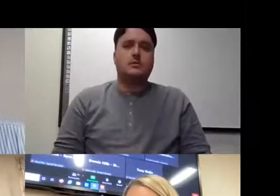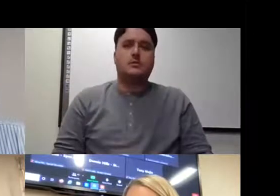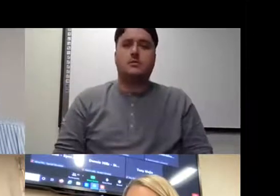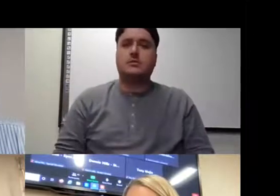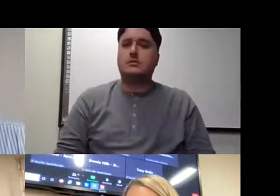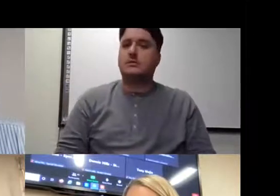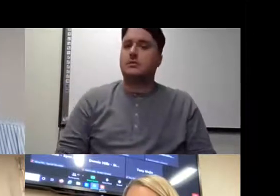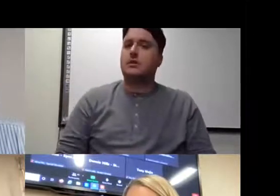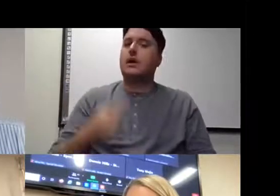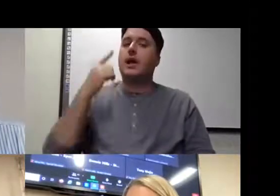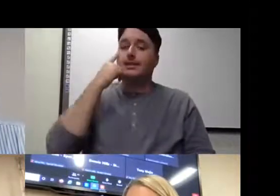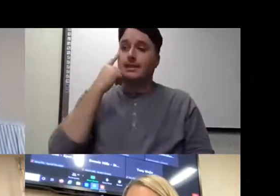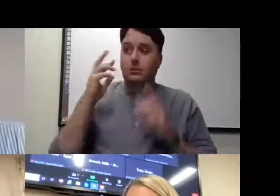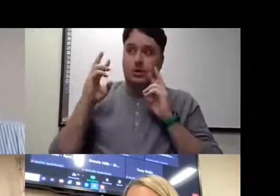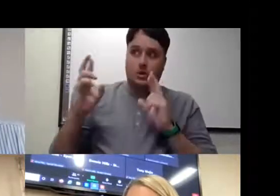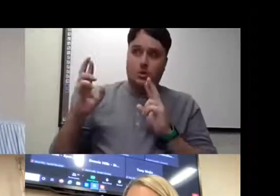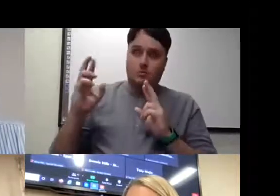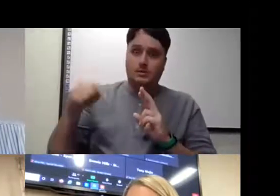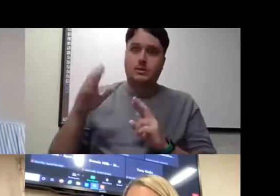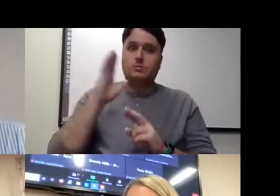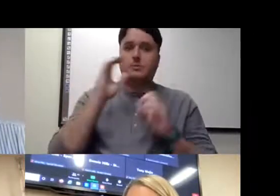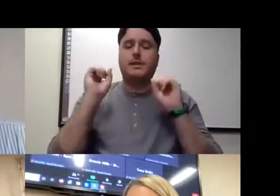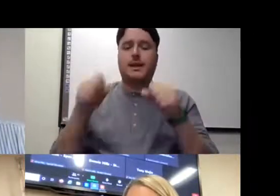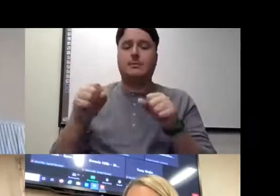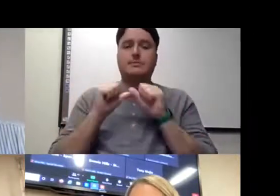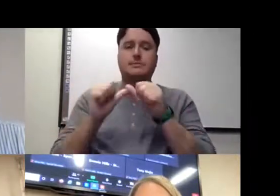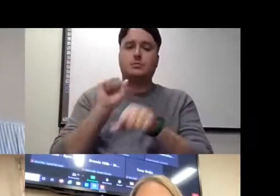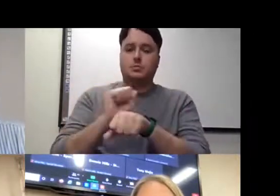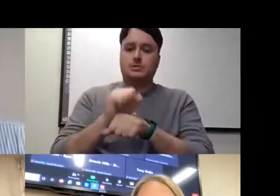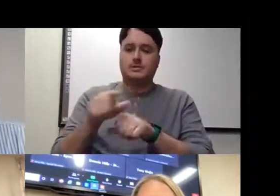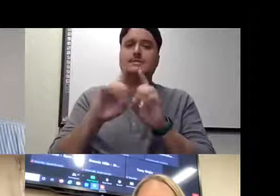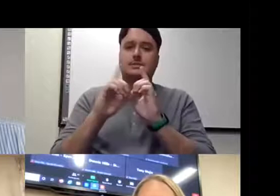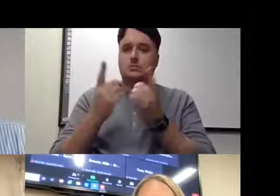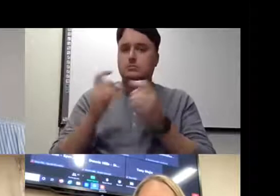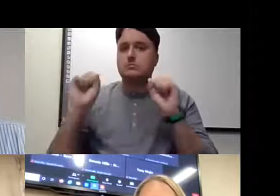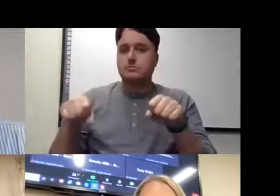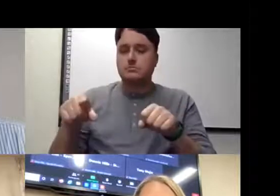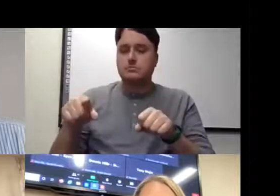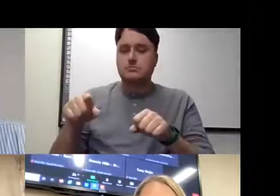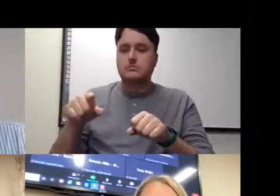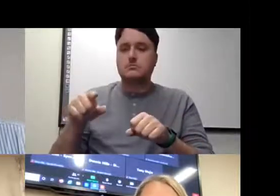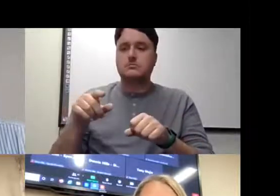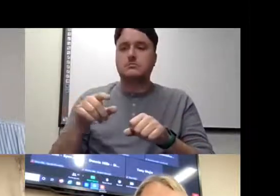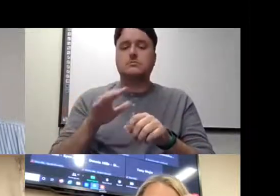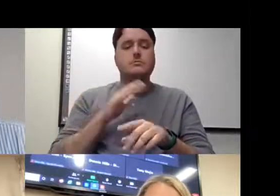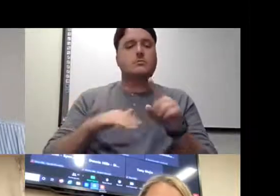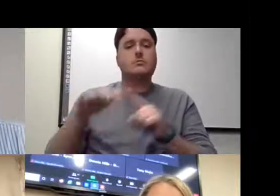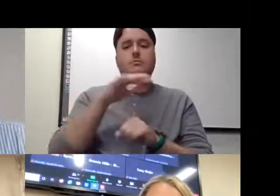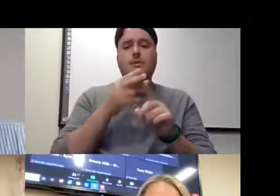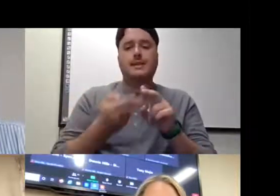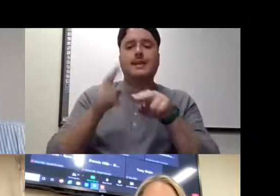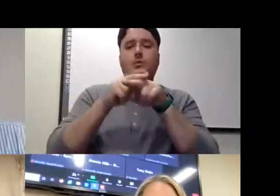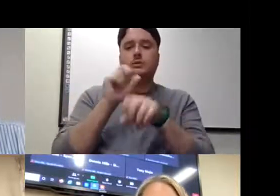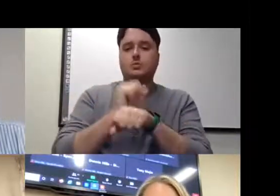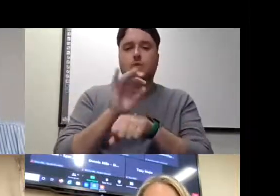I think what we're hoping is that, you know, we'll be able to continue to work in the district and around increasing